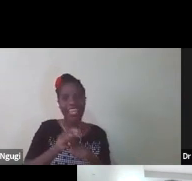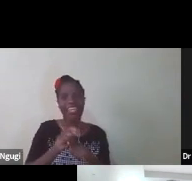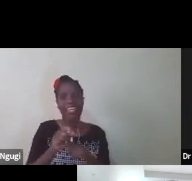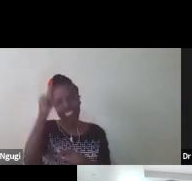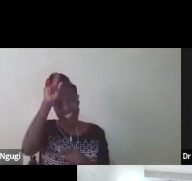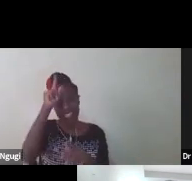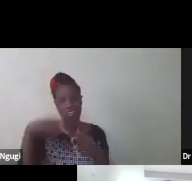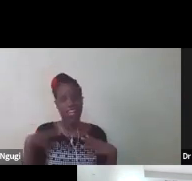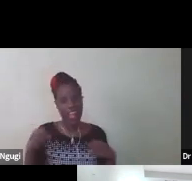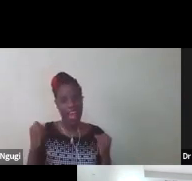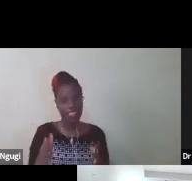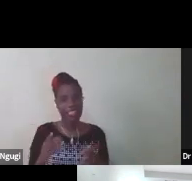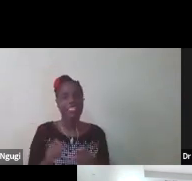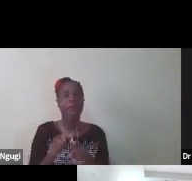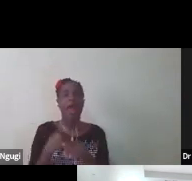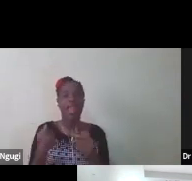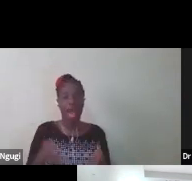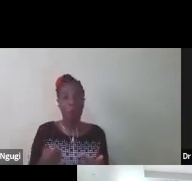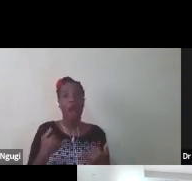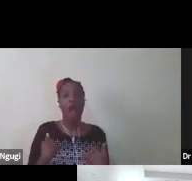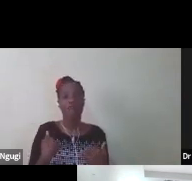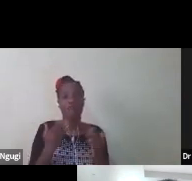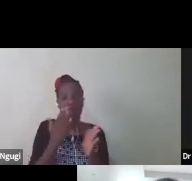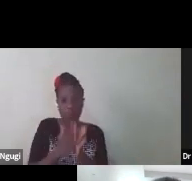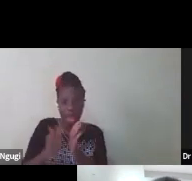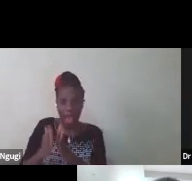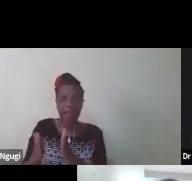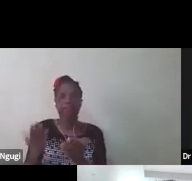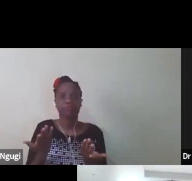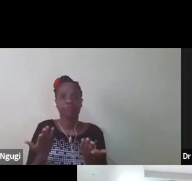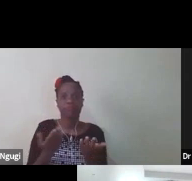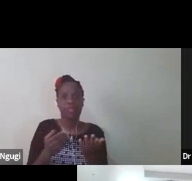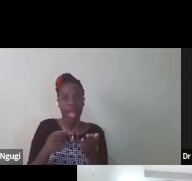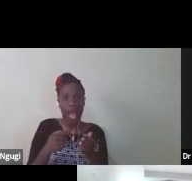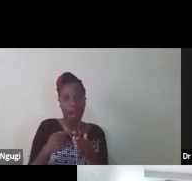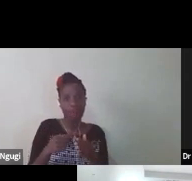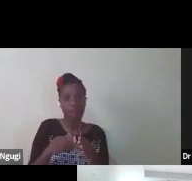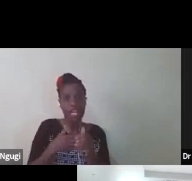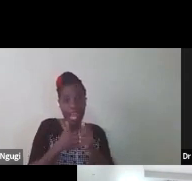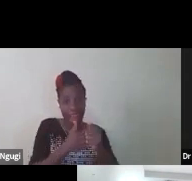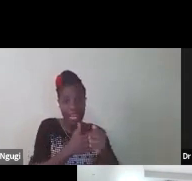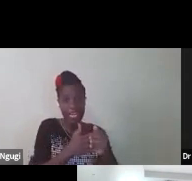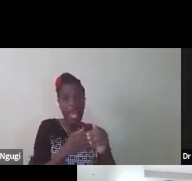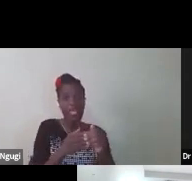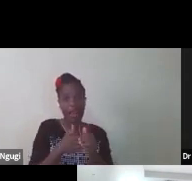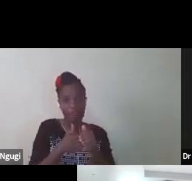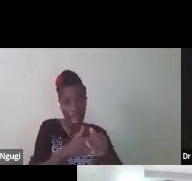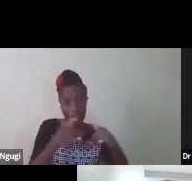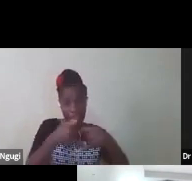indeed, we have developed guidelines for their practice. And as you go to visit them, you also use the guidelines for